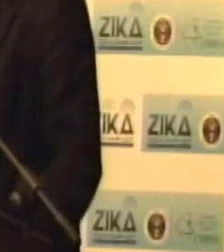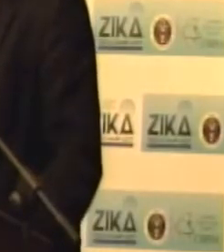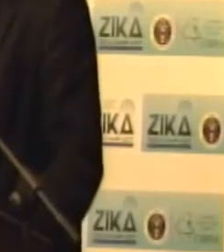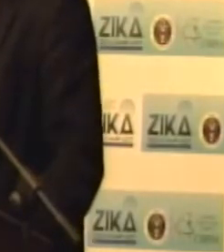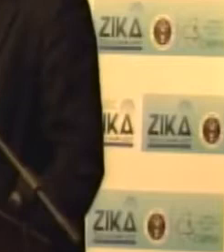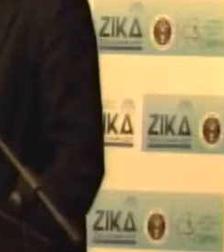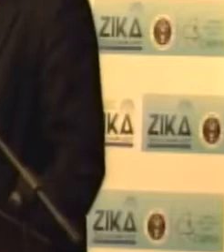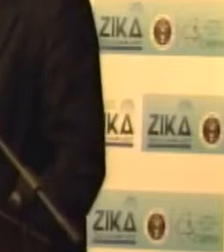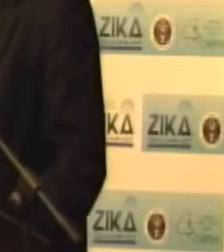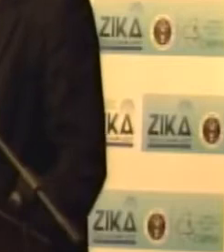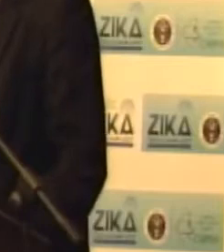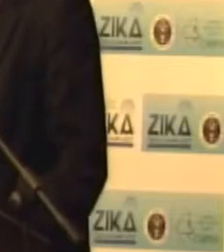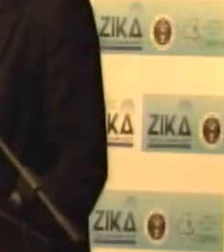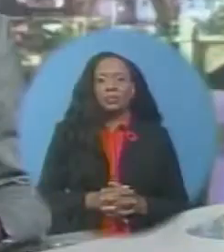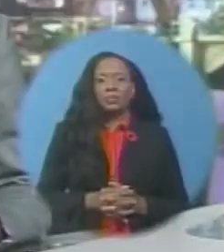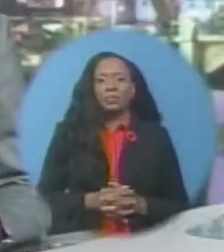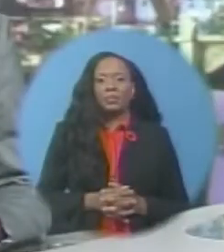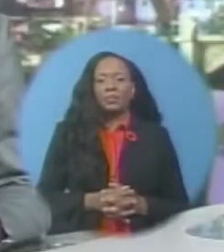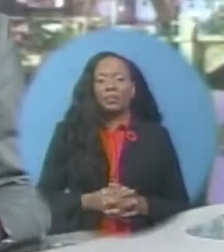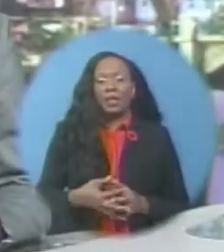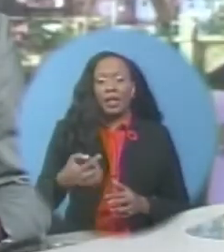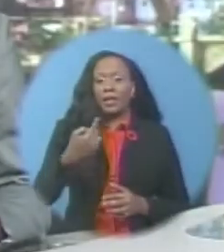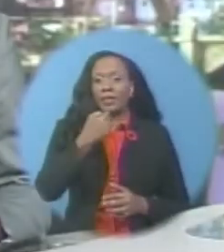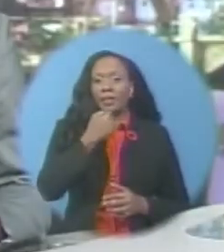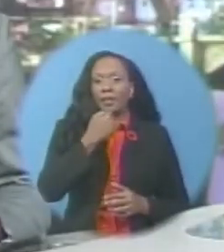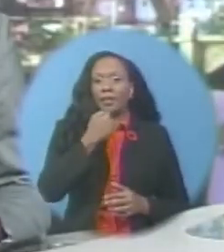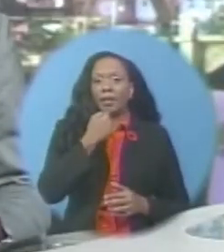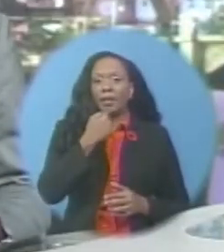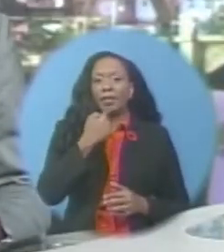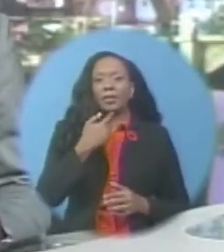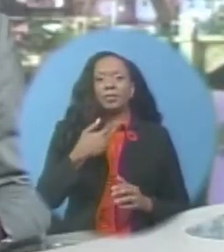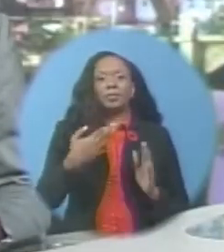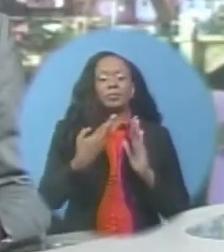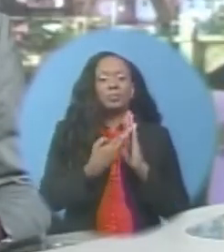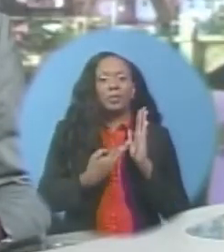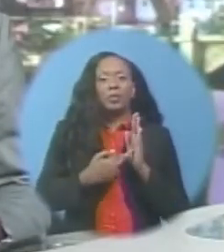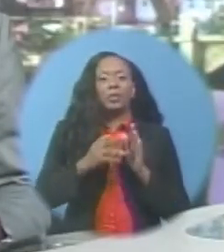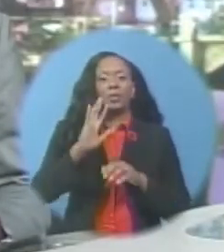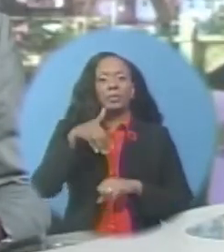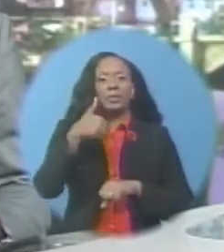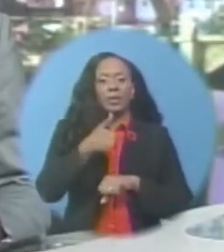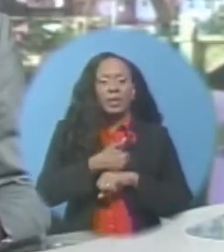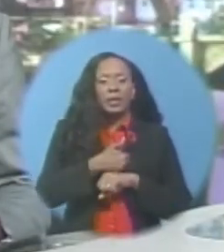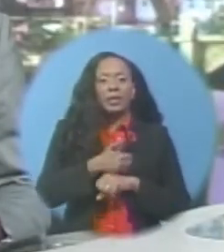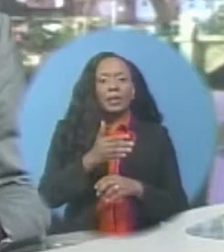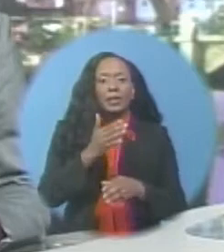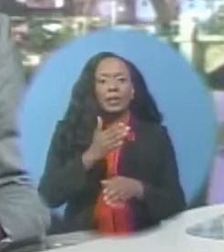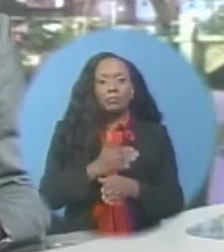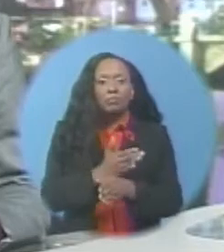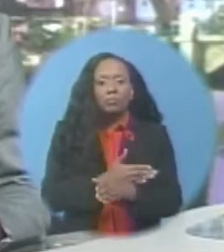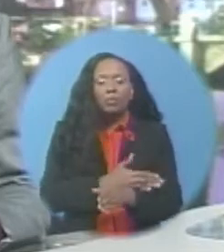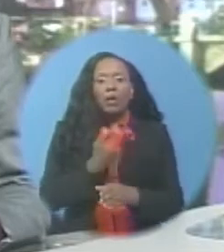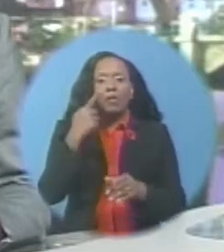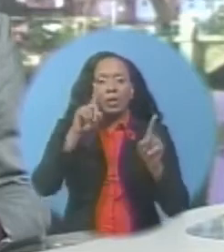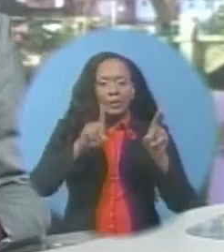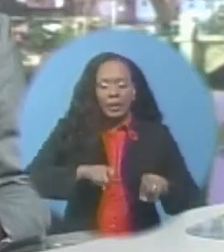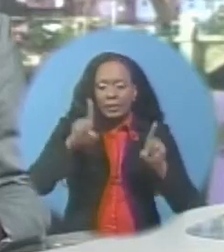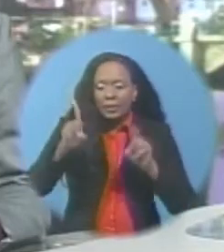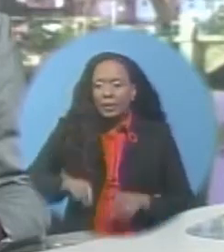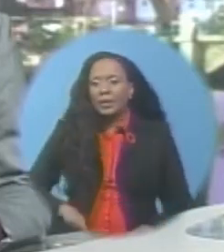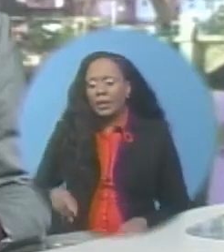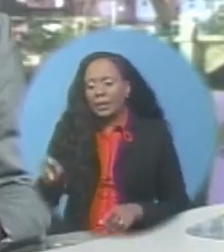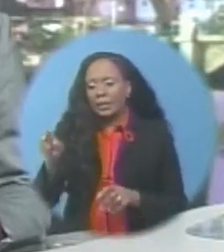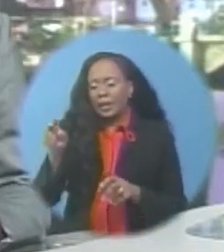spread, and its impact. Ms. Boyce says guidelines have been developed and updated for testing and monitoring of pregnant